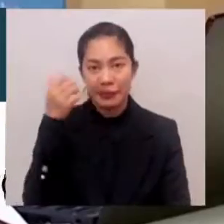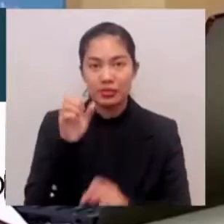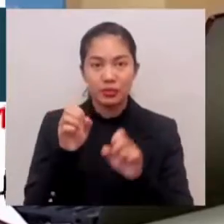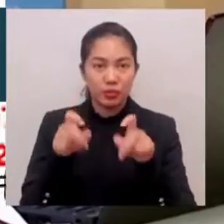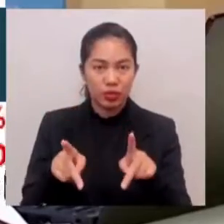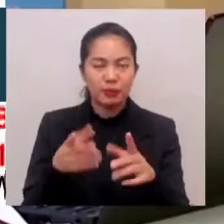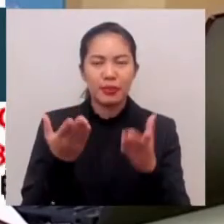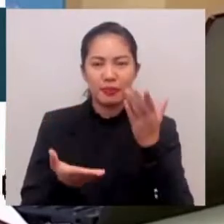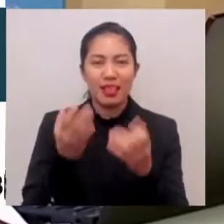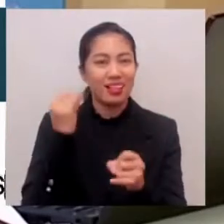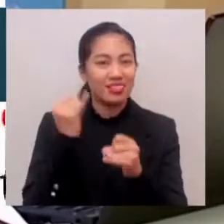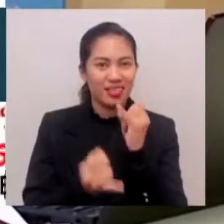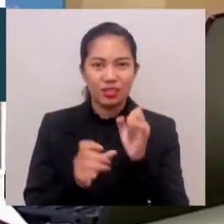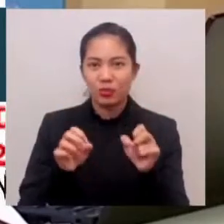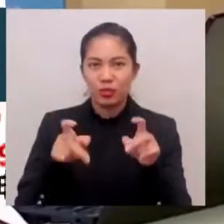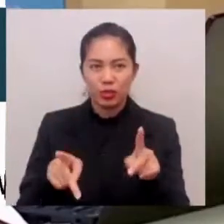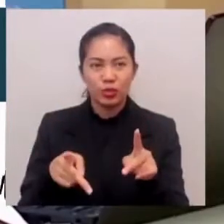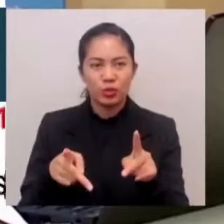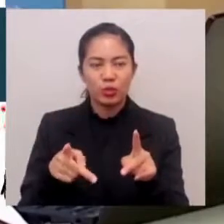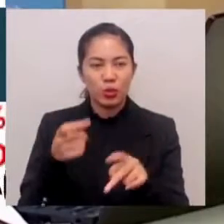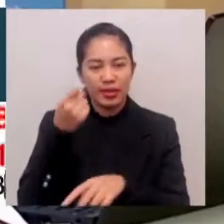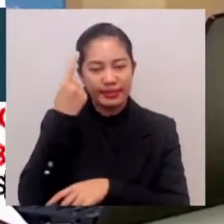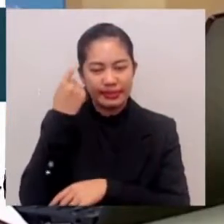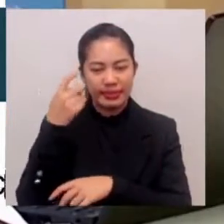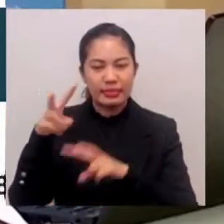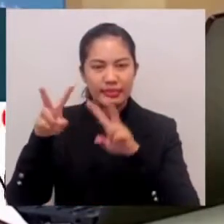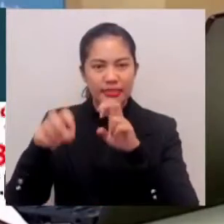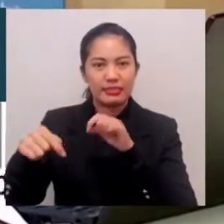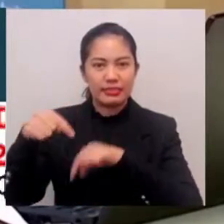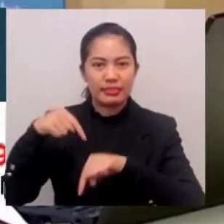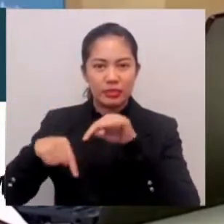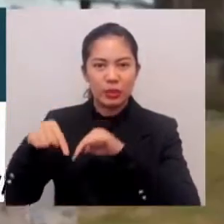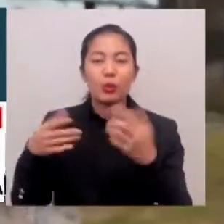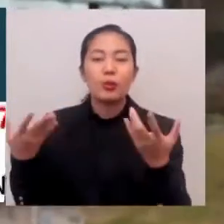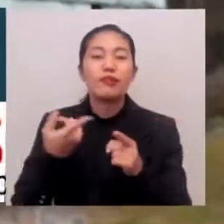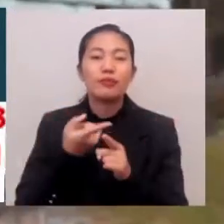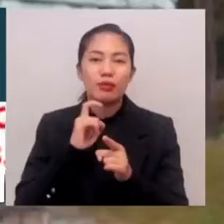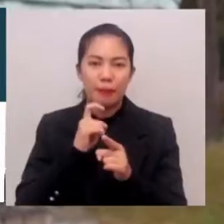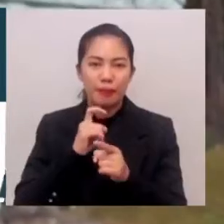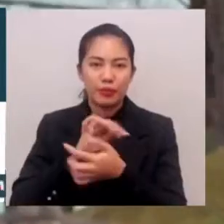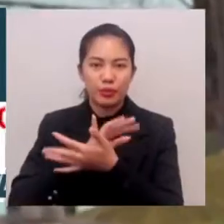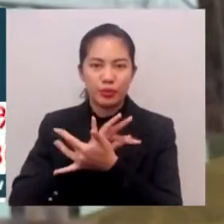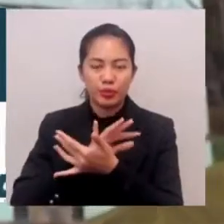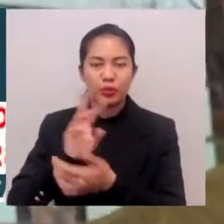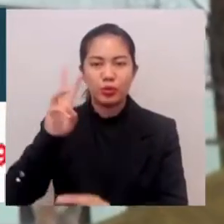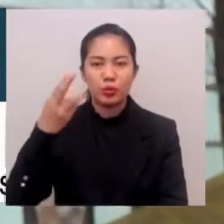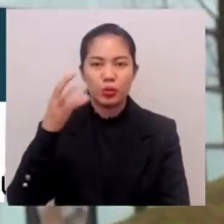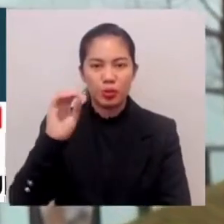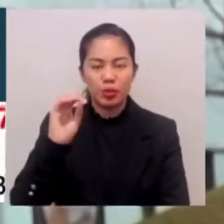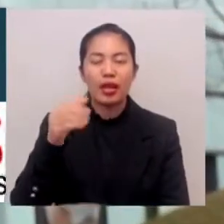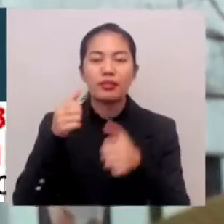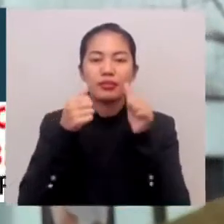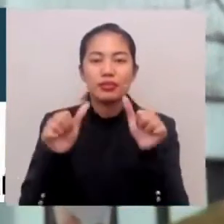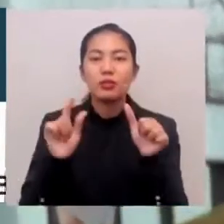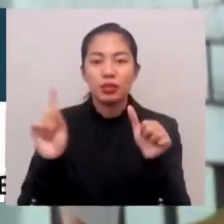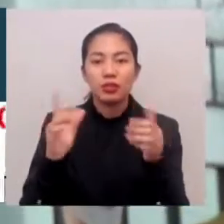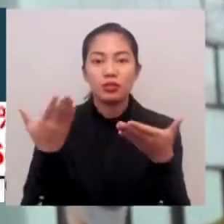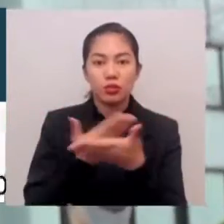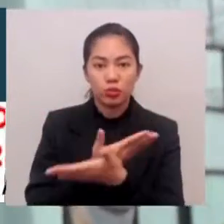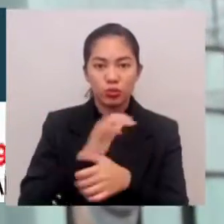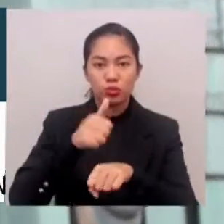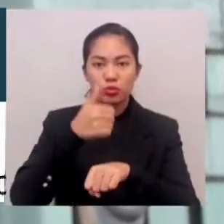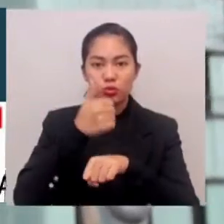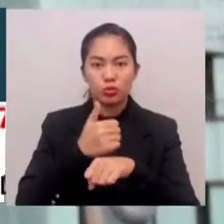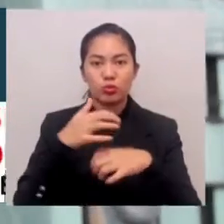chance to understand the origins of this virus. The World Health Organization announced the creation of a newly formed group Wednesday that